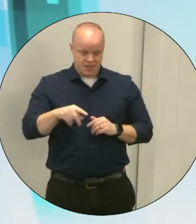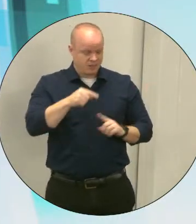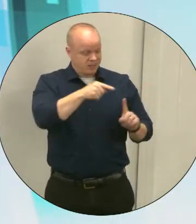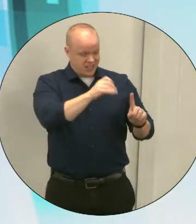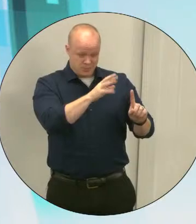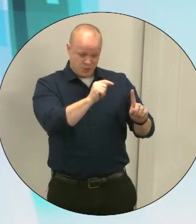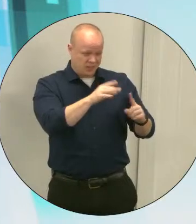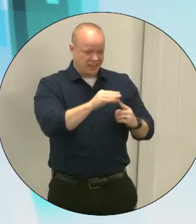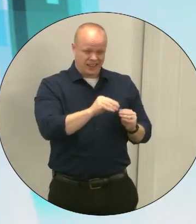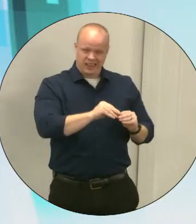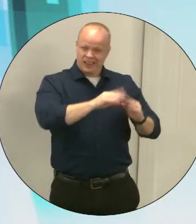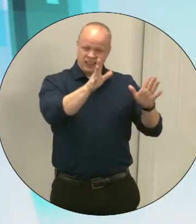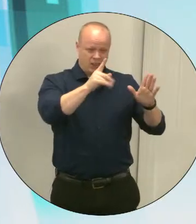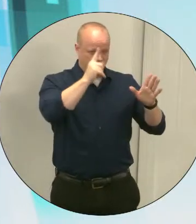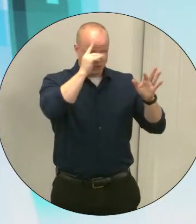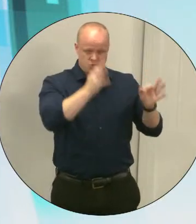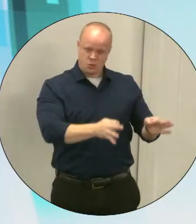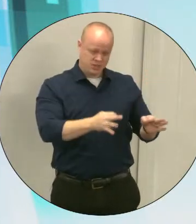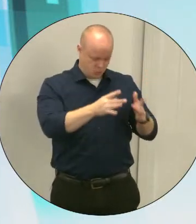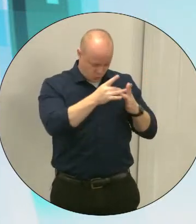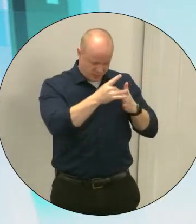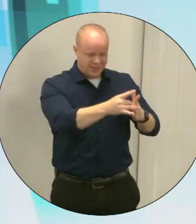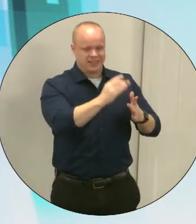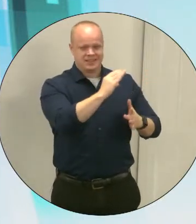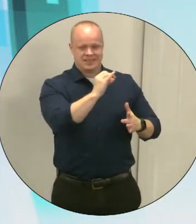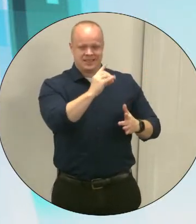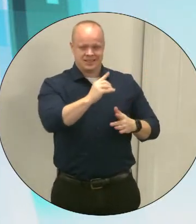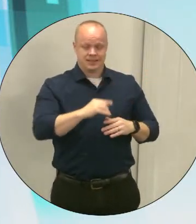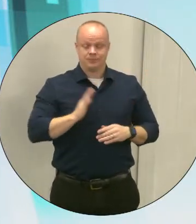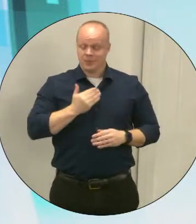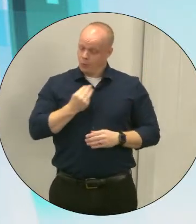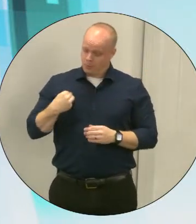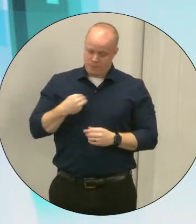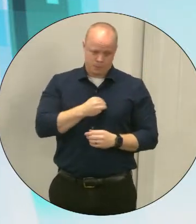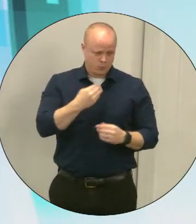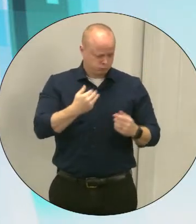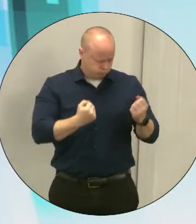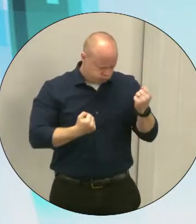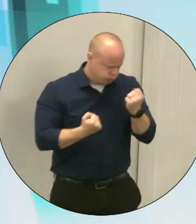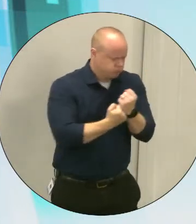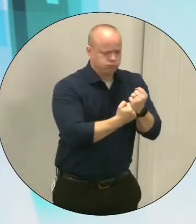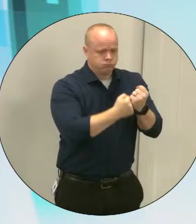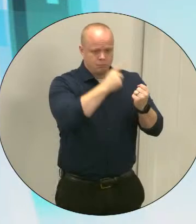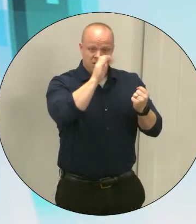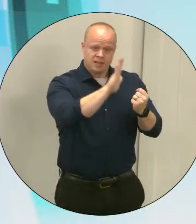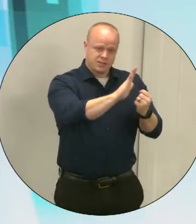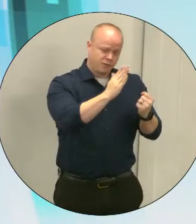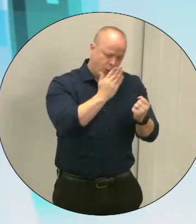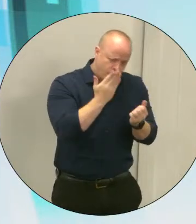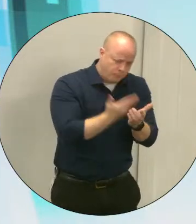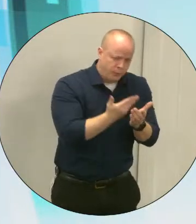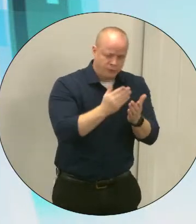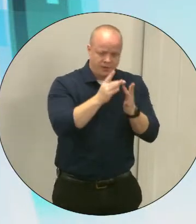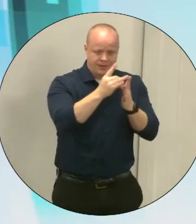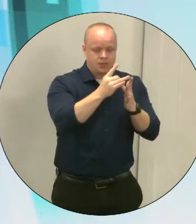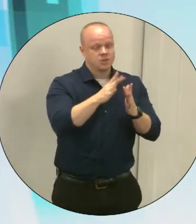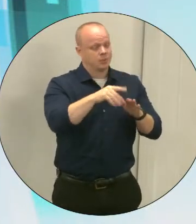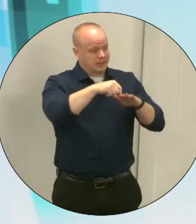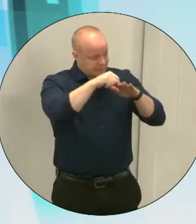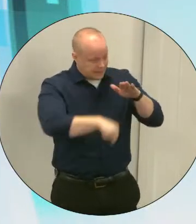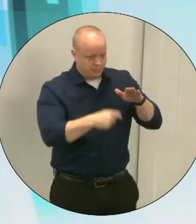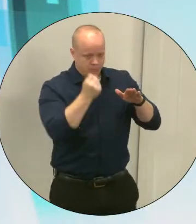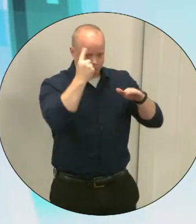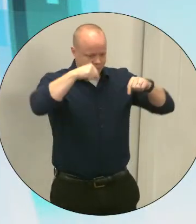to lead CCSD forward. Our members overwhelmingly supported her due to her proven leadership, deep understanding of the Clark County